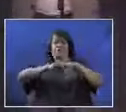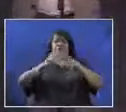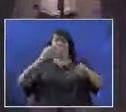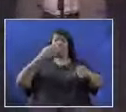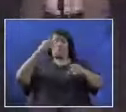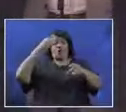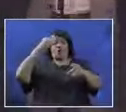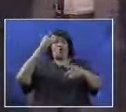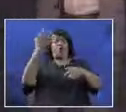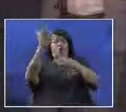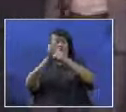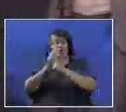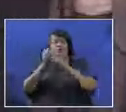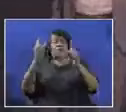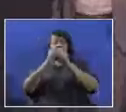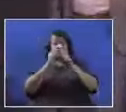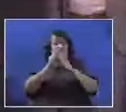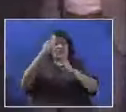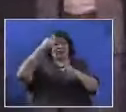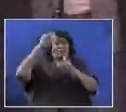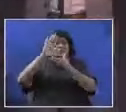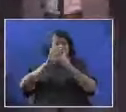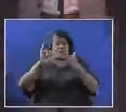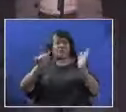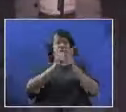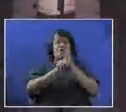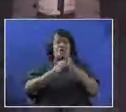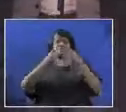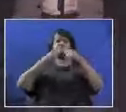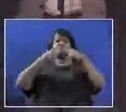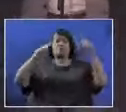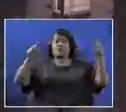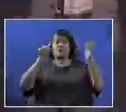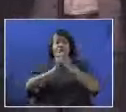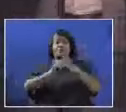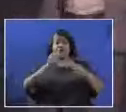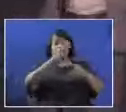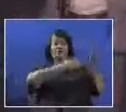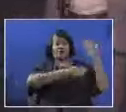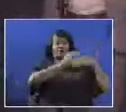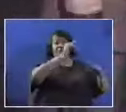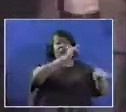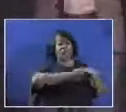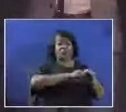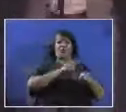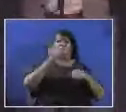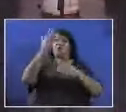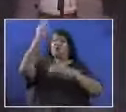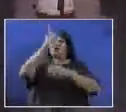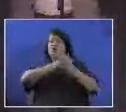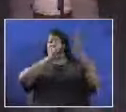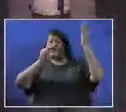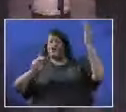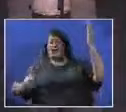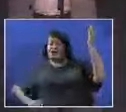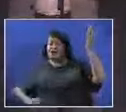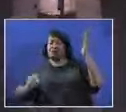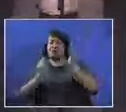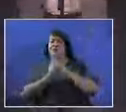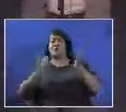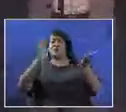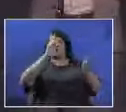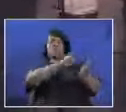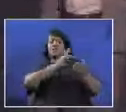God. To stand up and just believe in that which you have proclaimed from the beginning of time, that you are the King